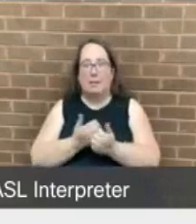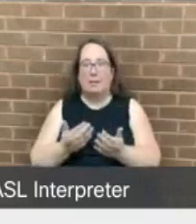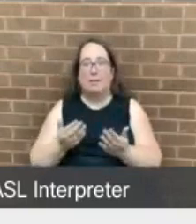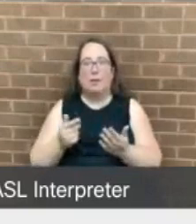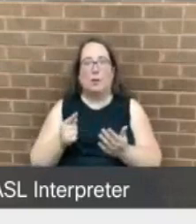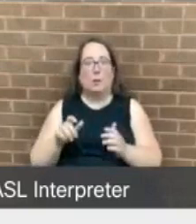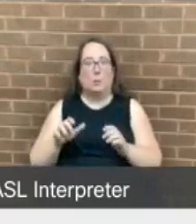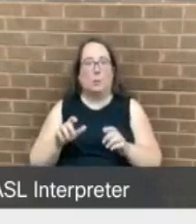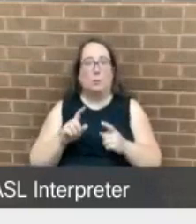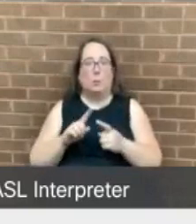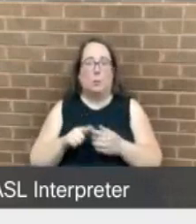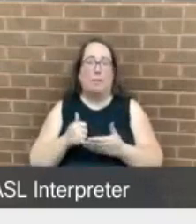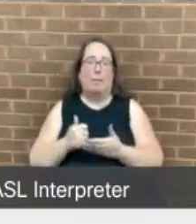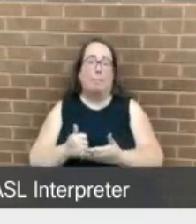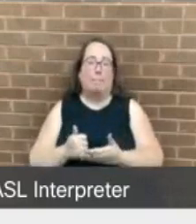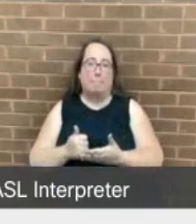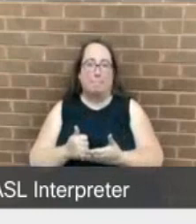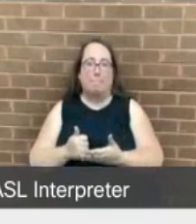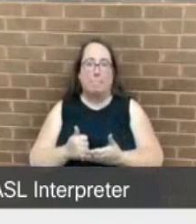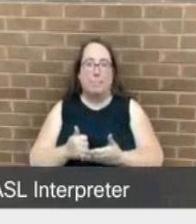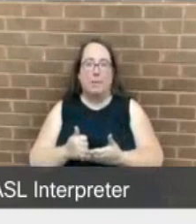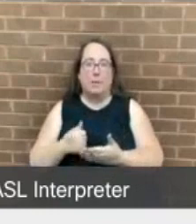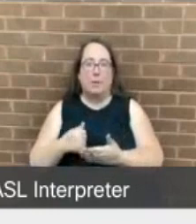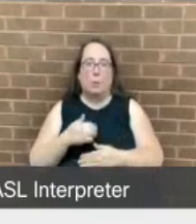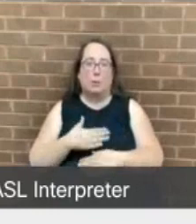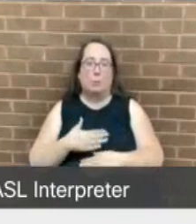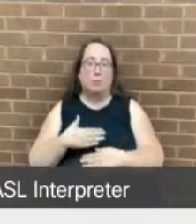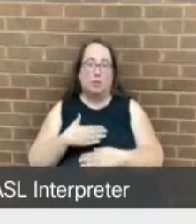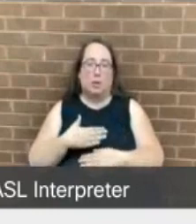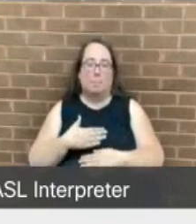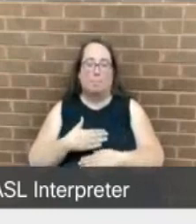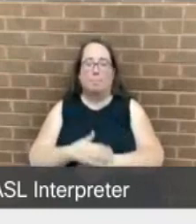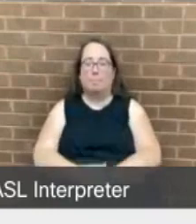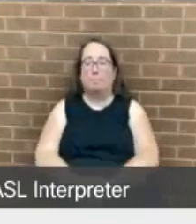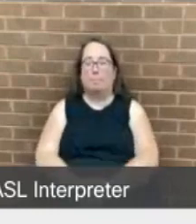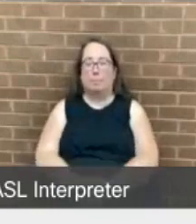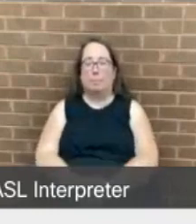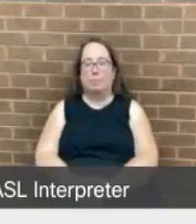can do to help, we would appreciate it.